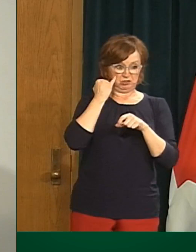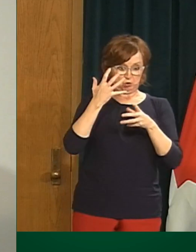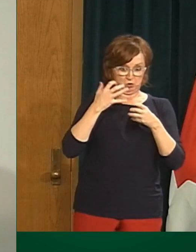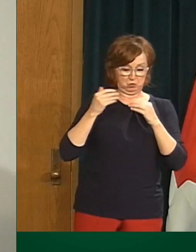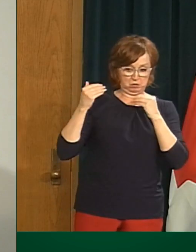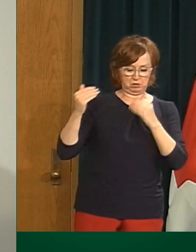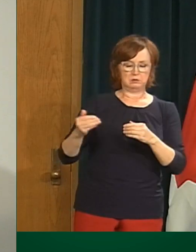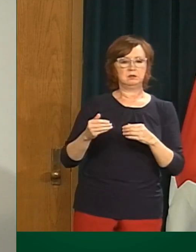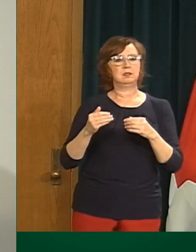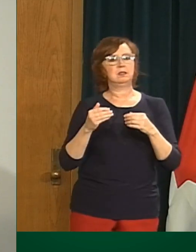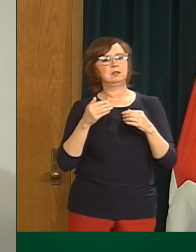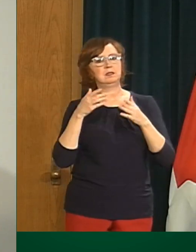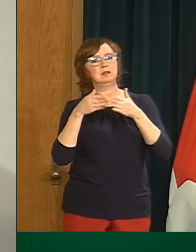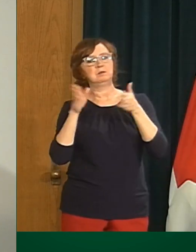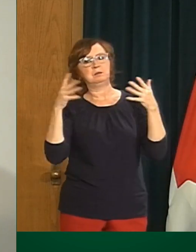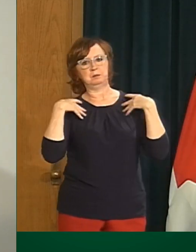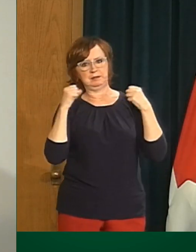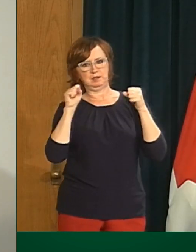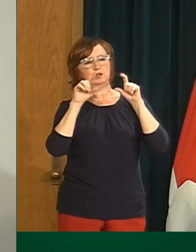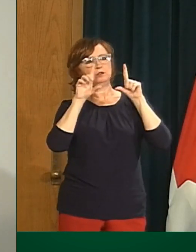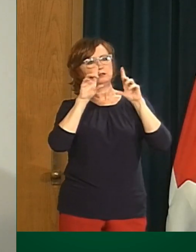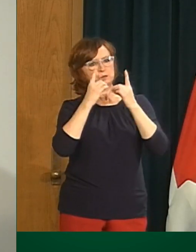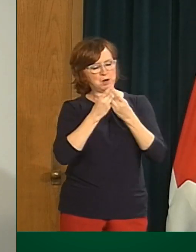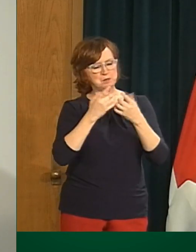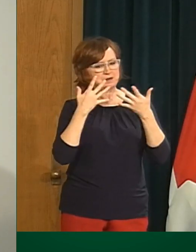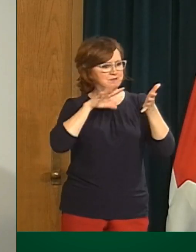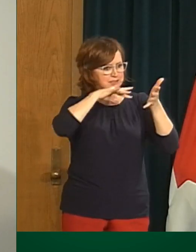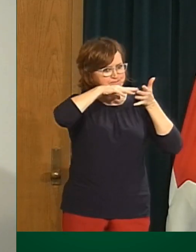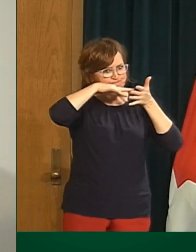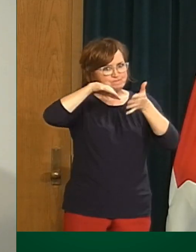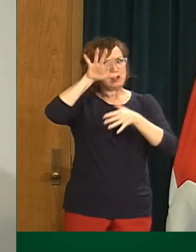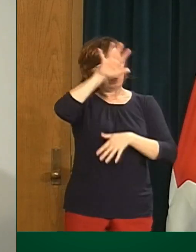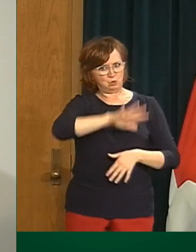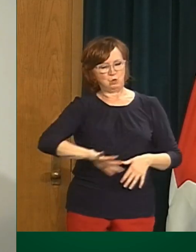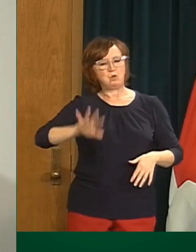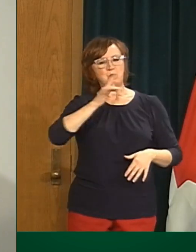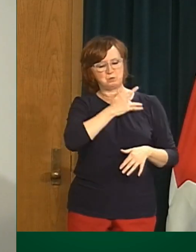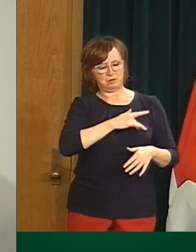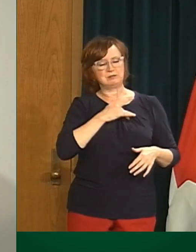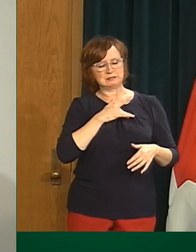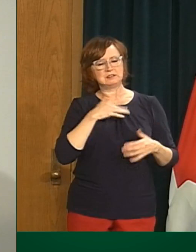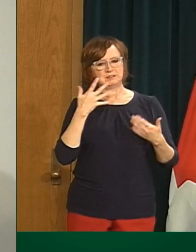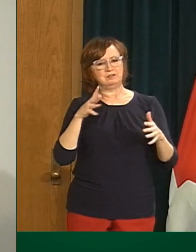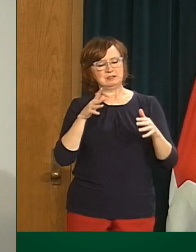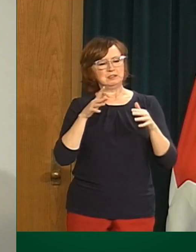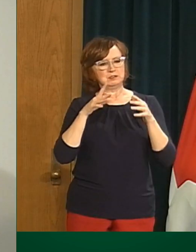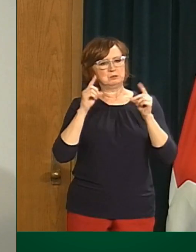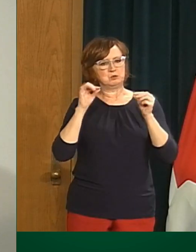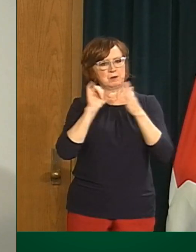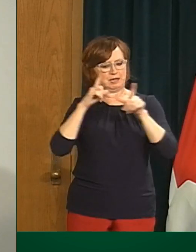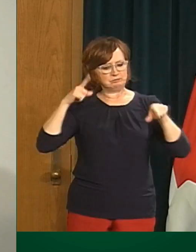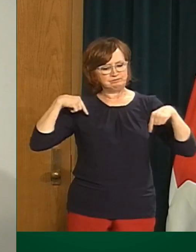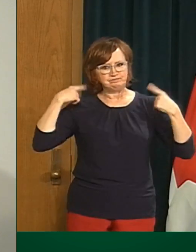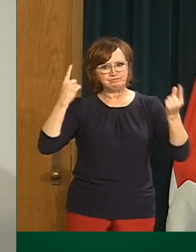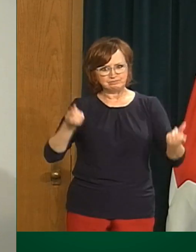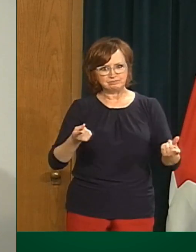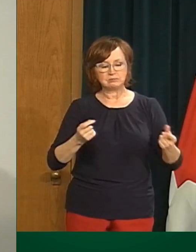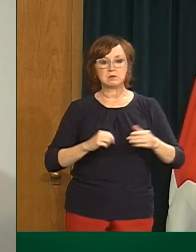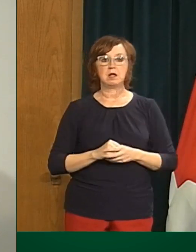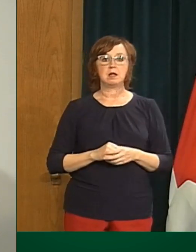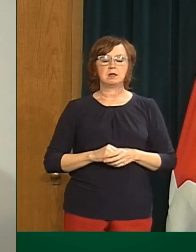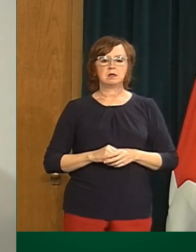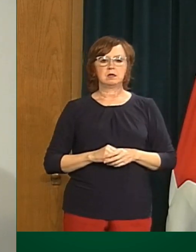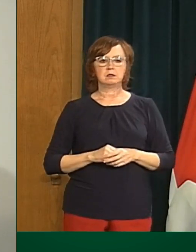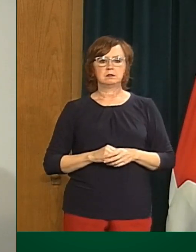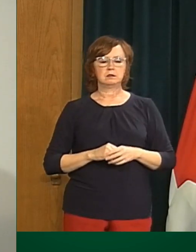to make sure that that baseline testing is available and is being accessed throughout Saskatchewan. But we also understand that if you have significant